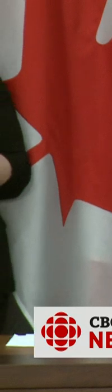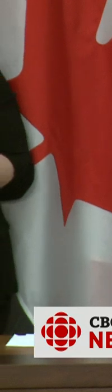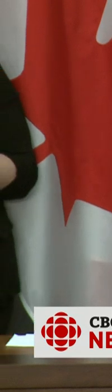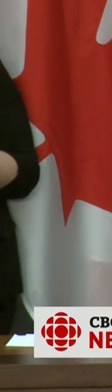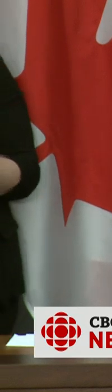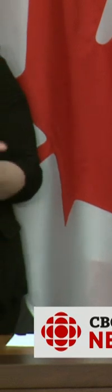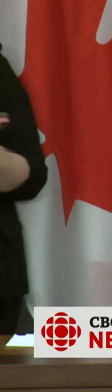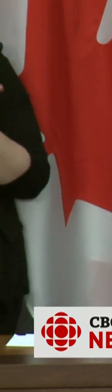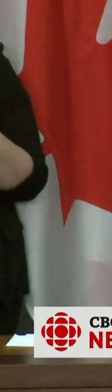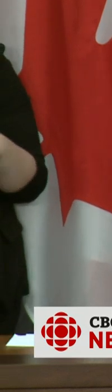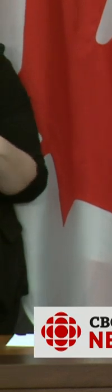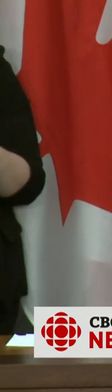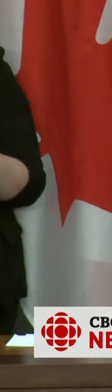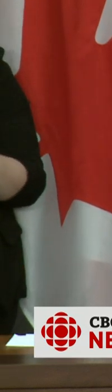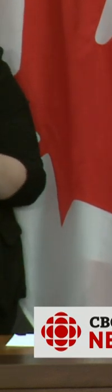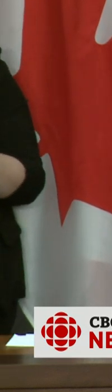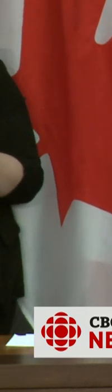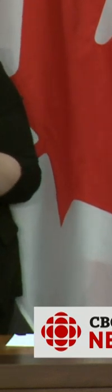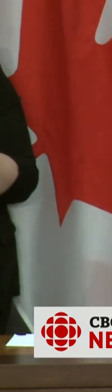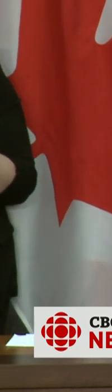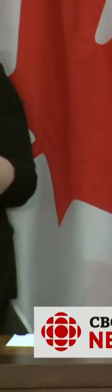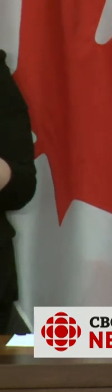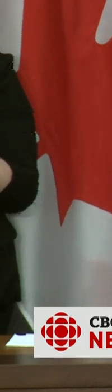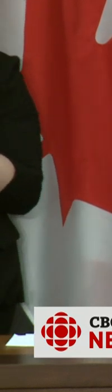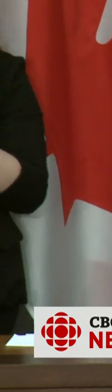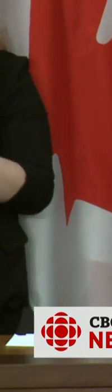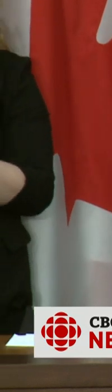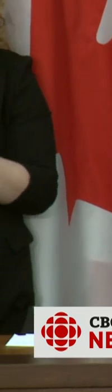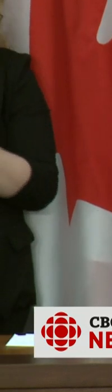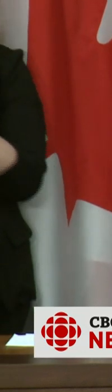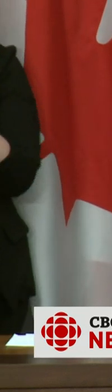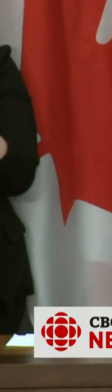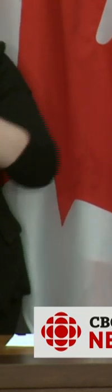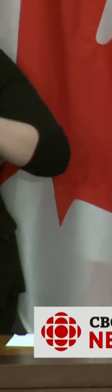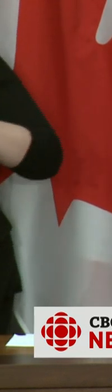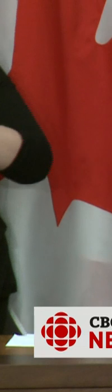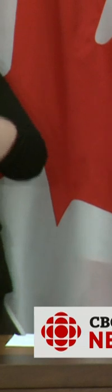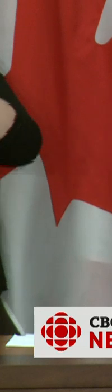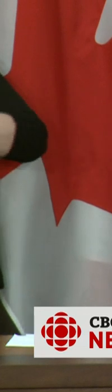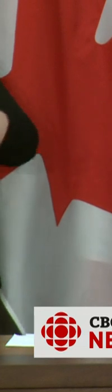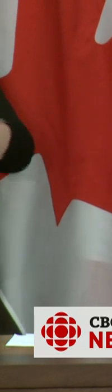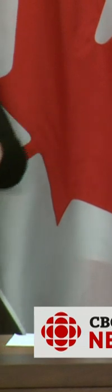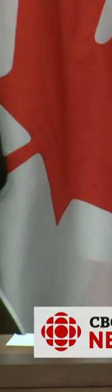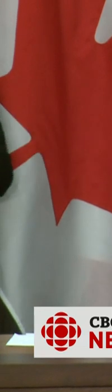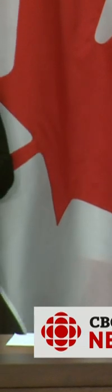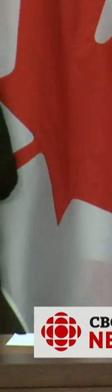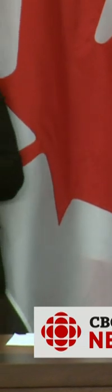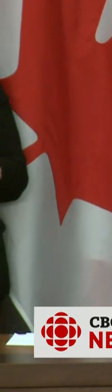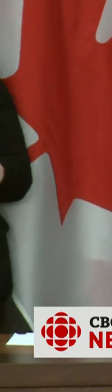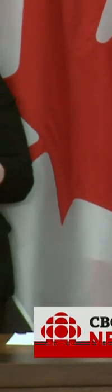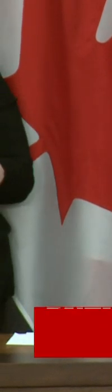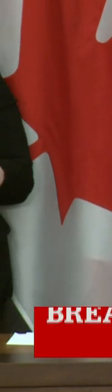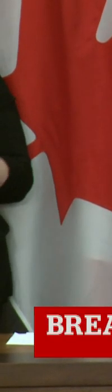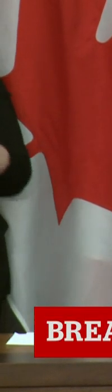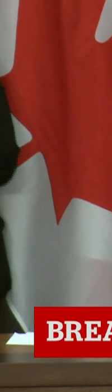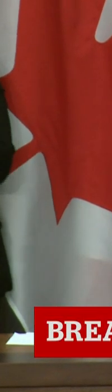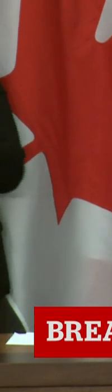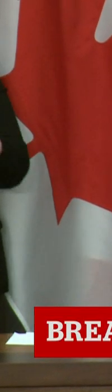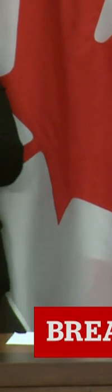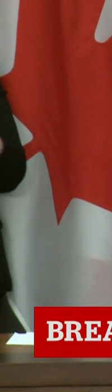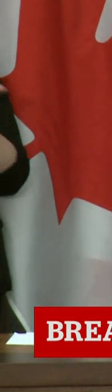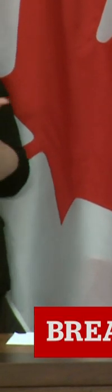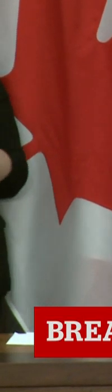that we're so fortunate to have. We will continue to take care of Canadians. We ask that people take care of